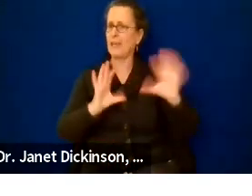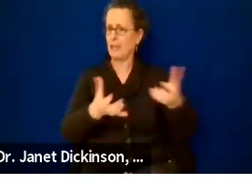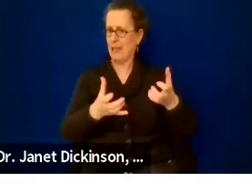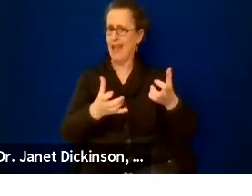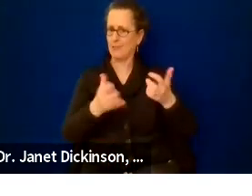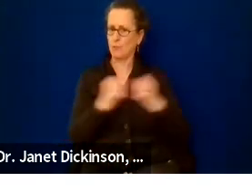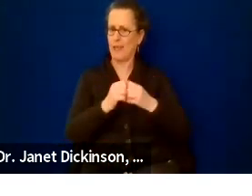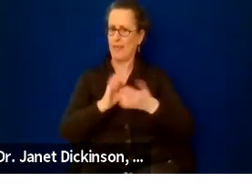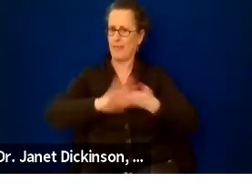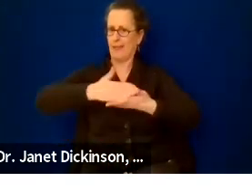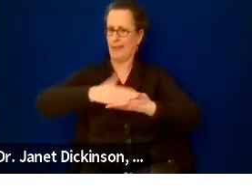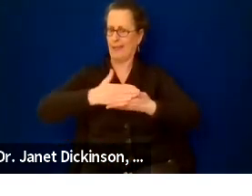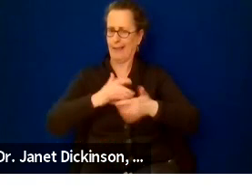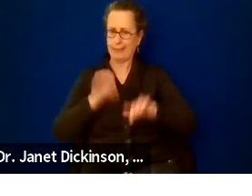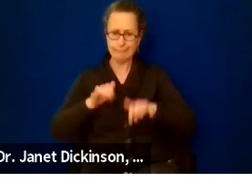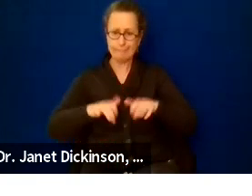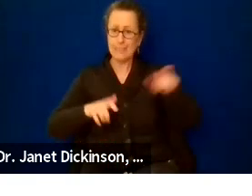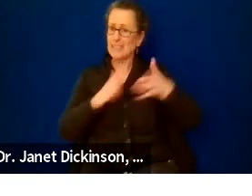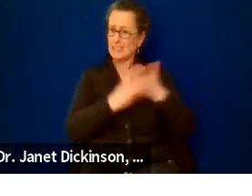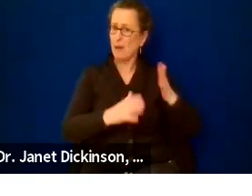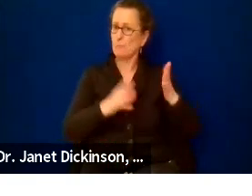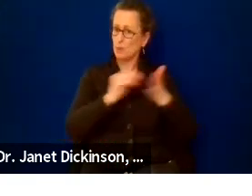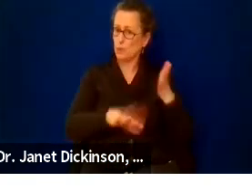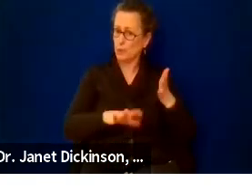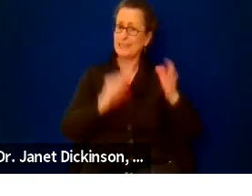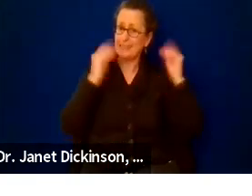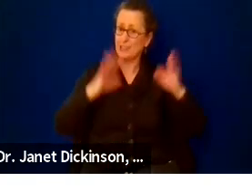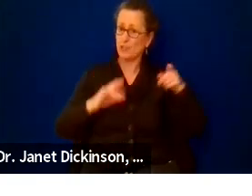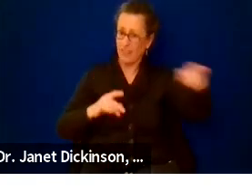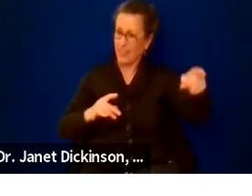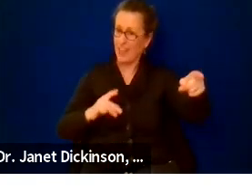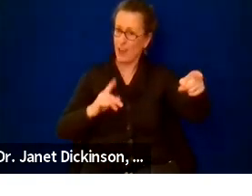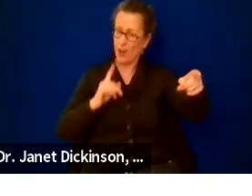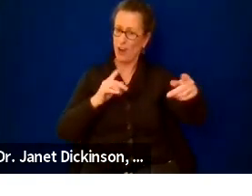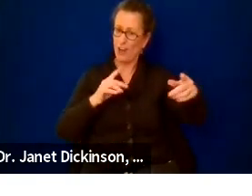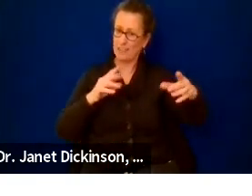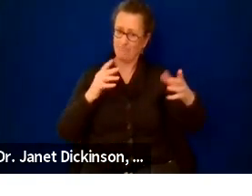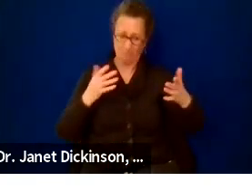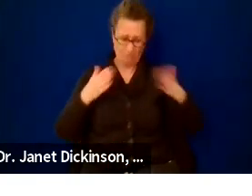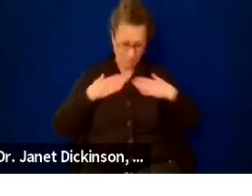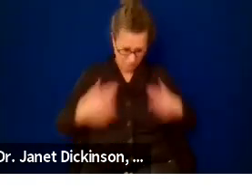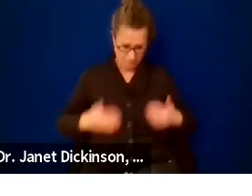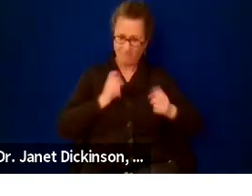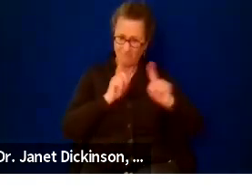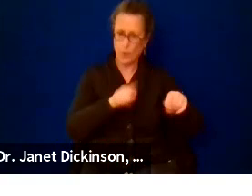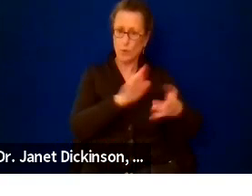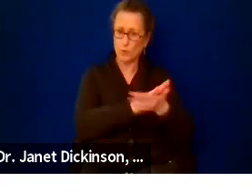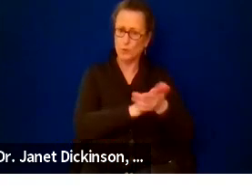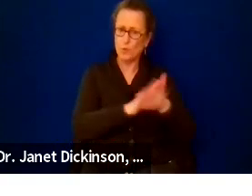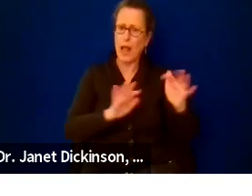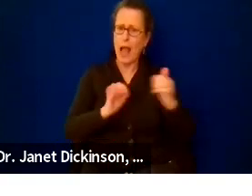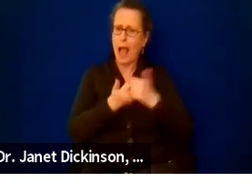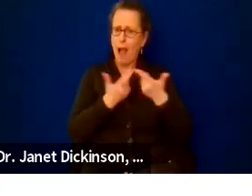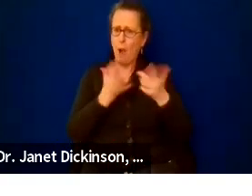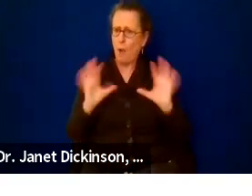in class and remote students following at home. How will that look, or what will that look like?